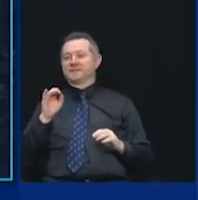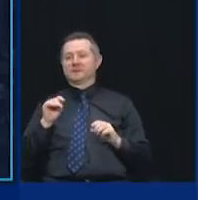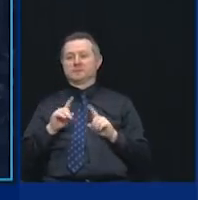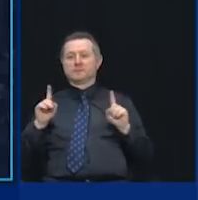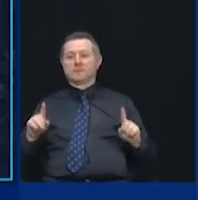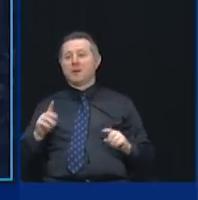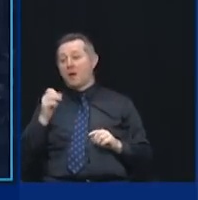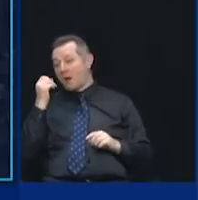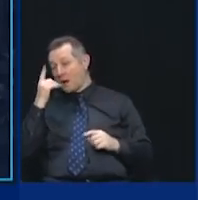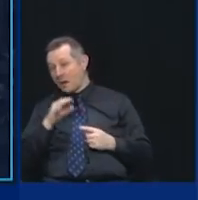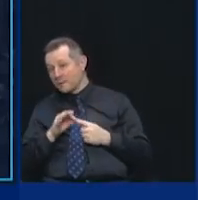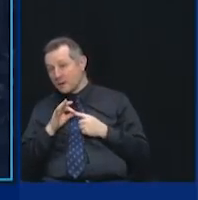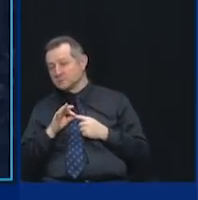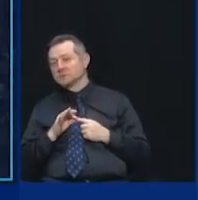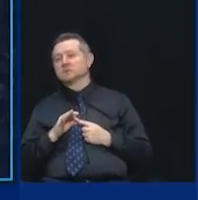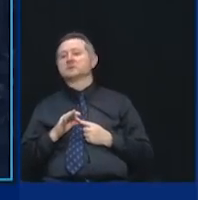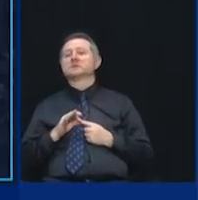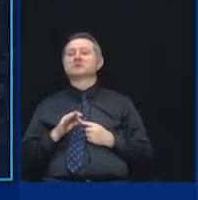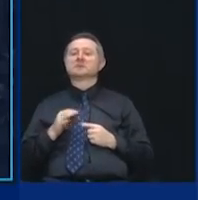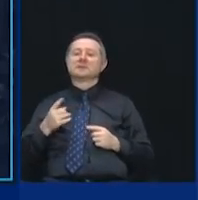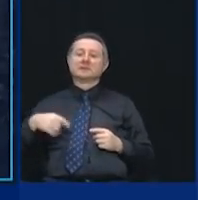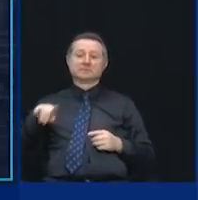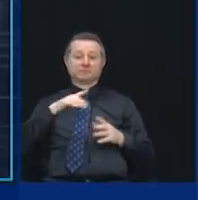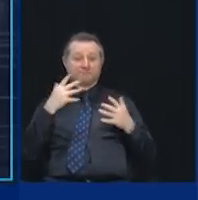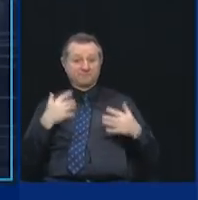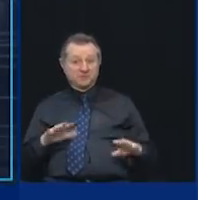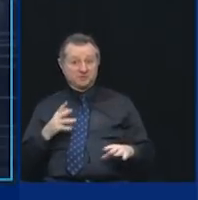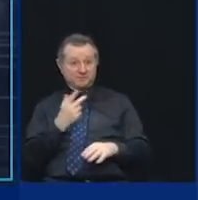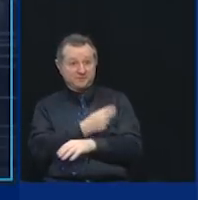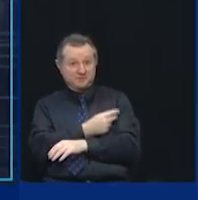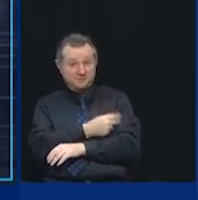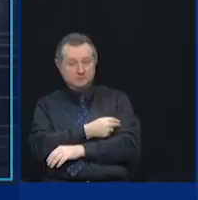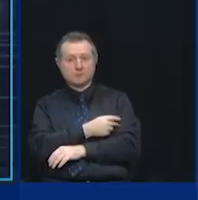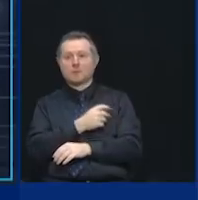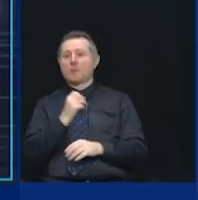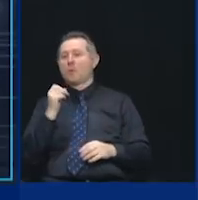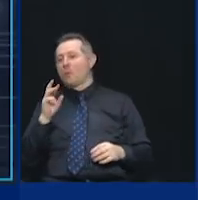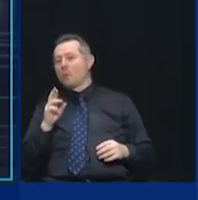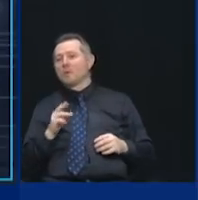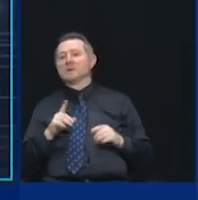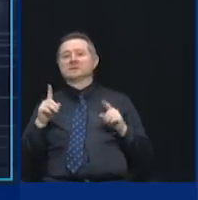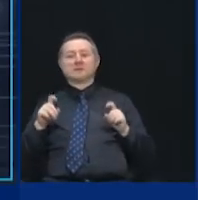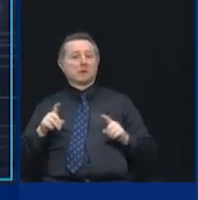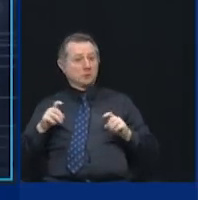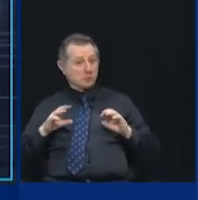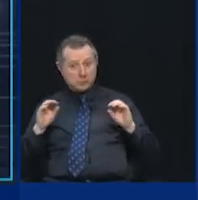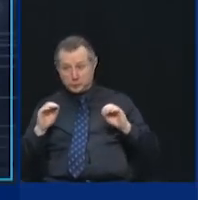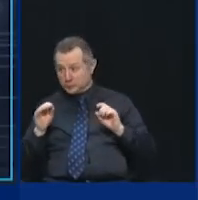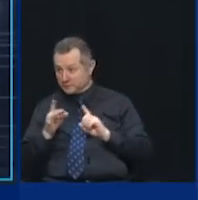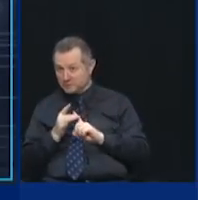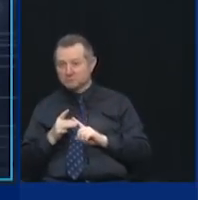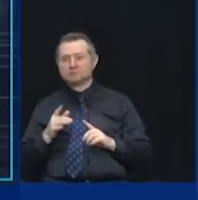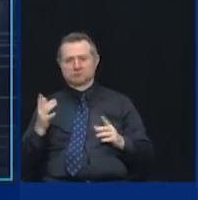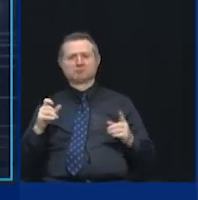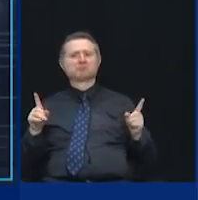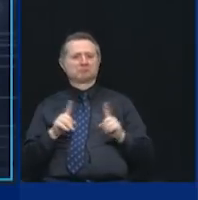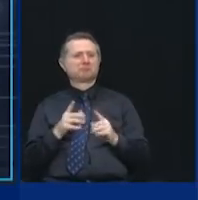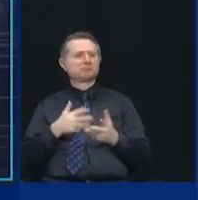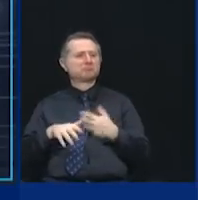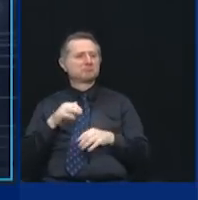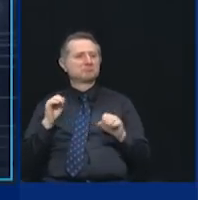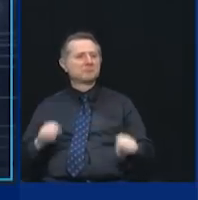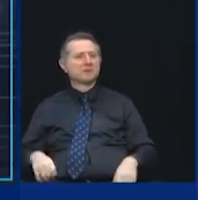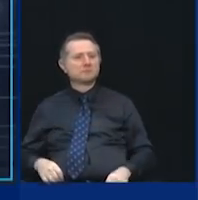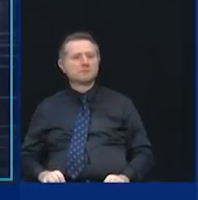is organized around vaccinations or negative test results. This is a major